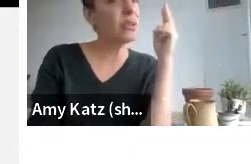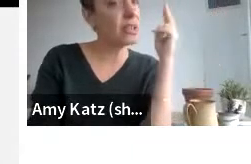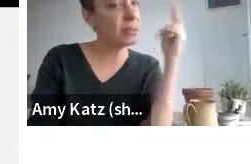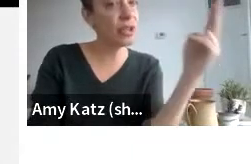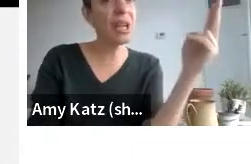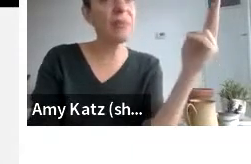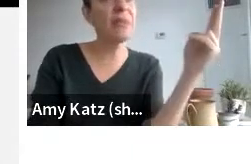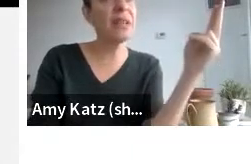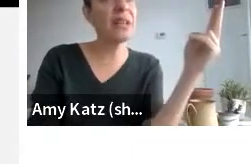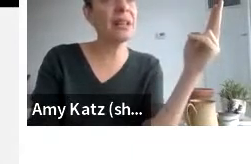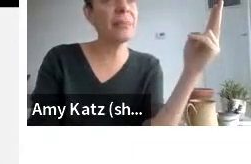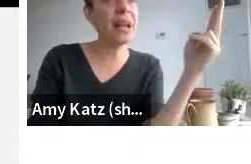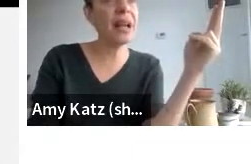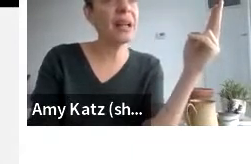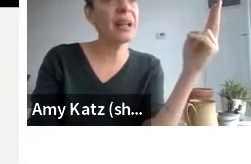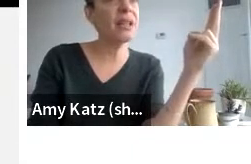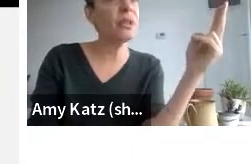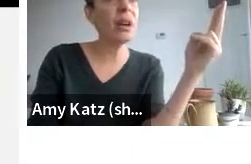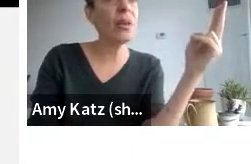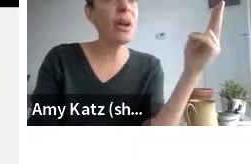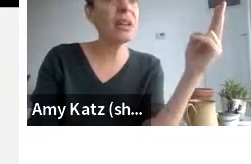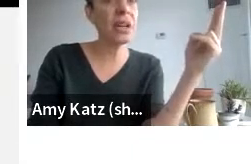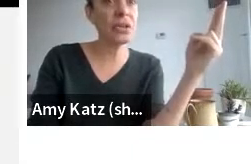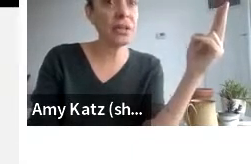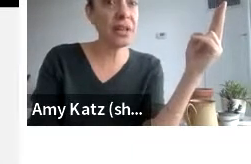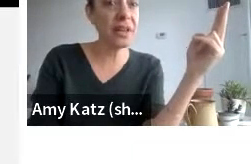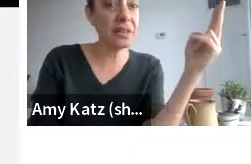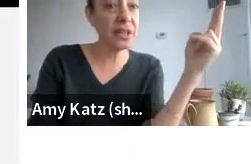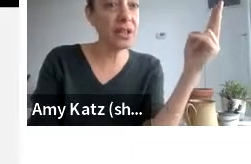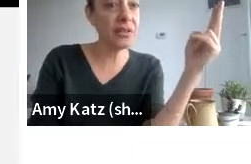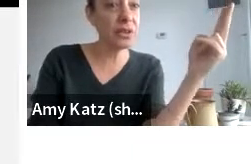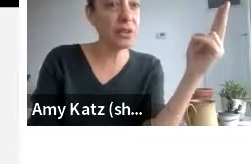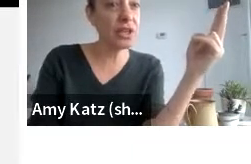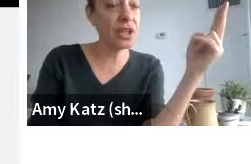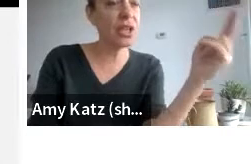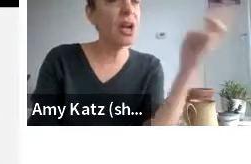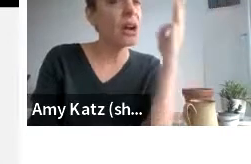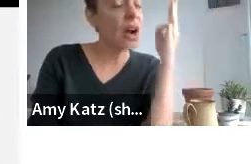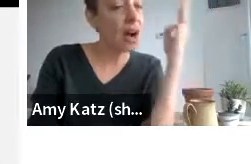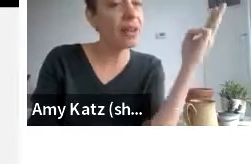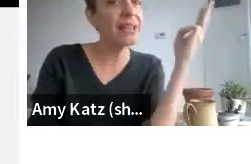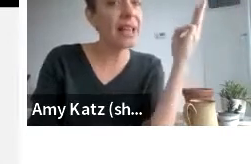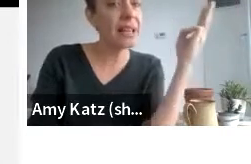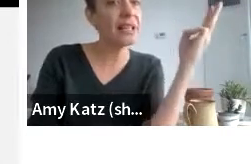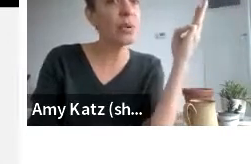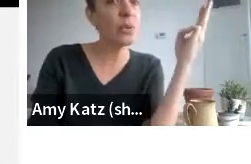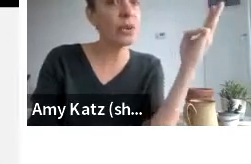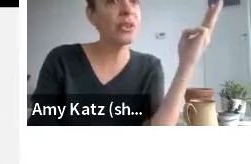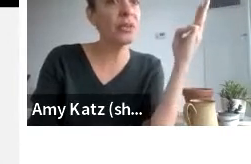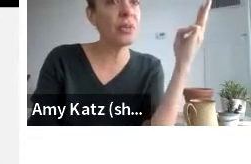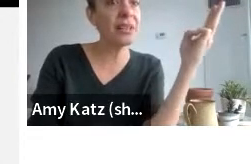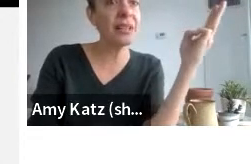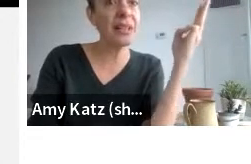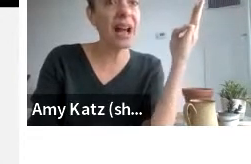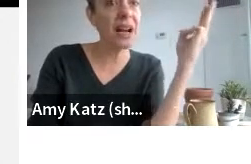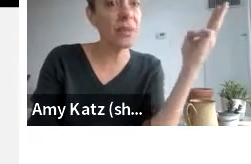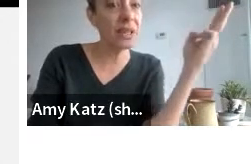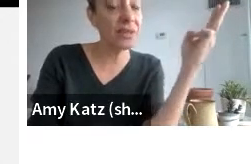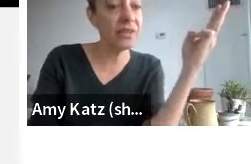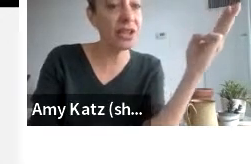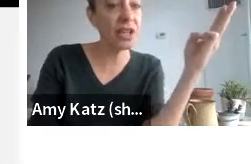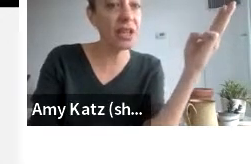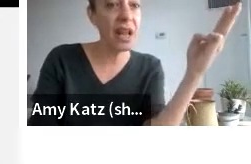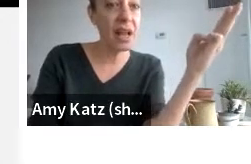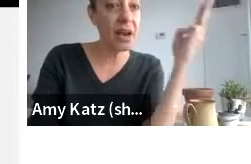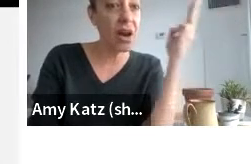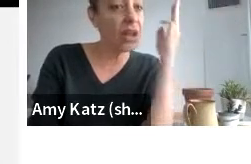Transmission can be mitigated by indoor air quality measures like ventilation and filtration, Congregate settings put workers and residents at high risk